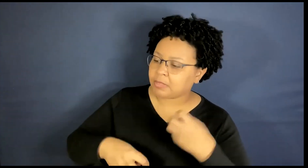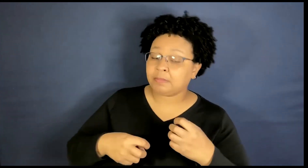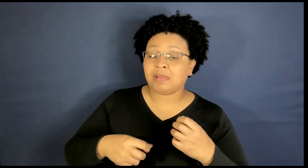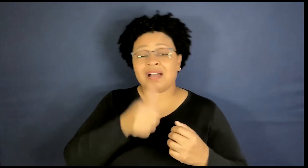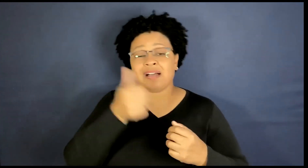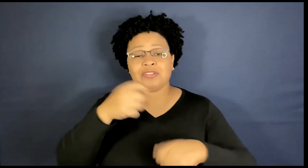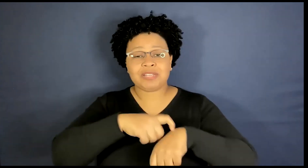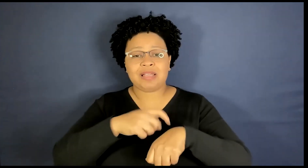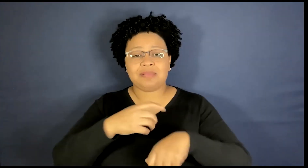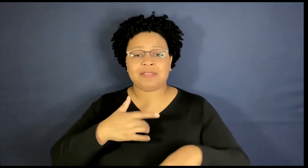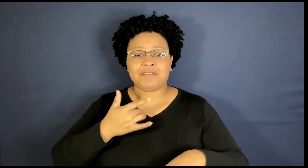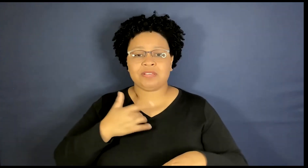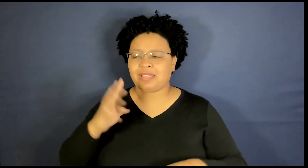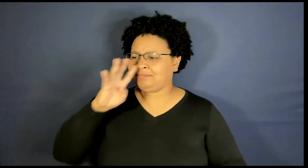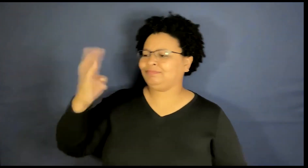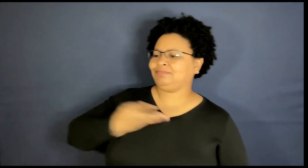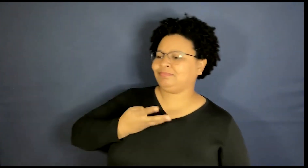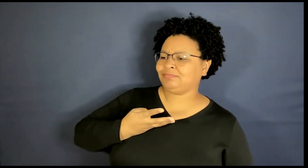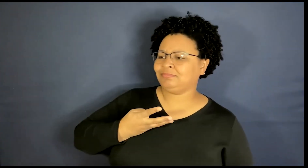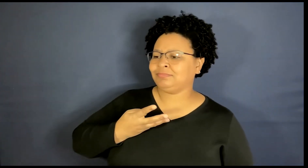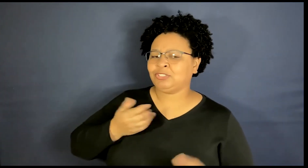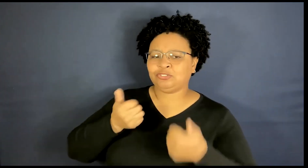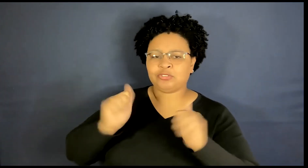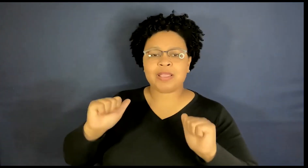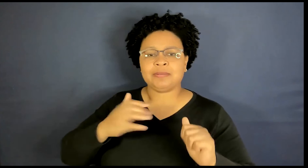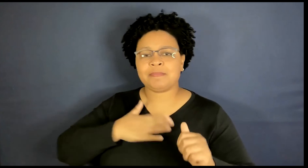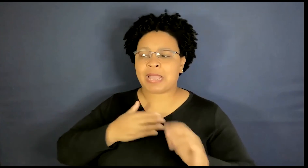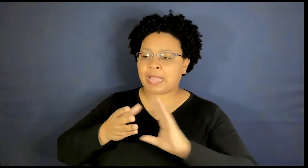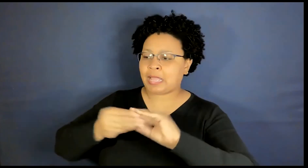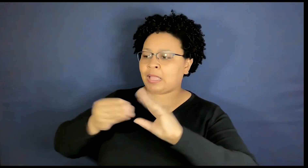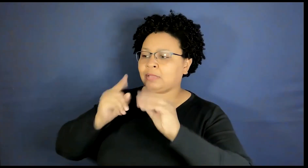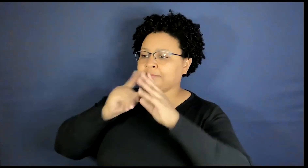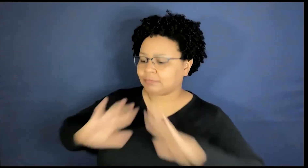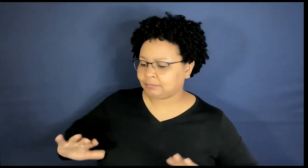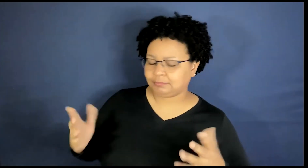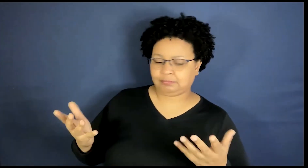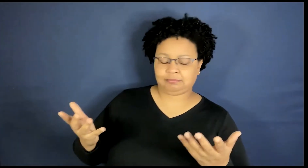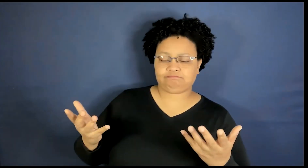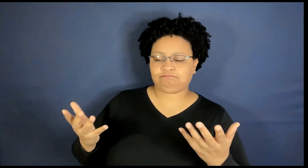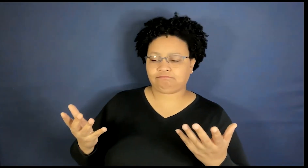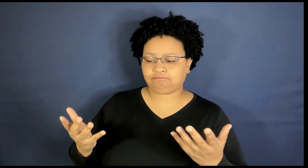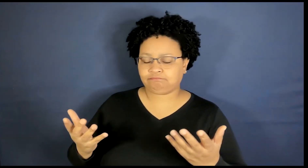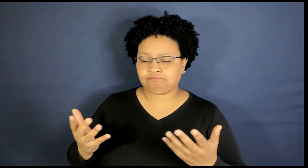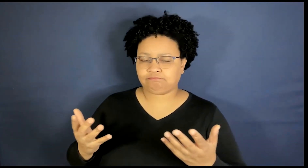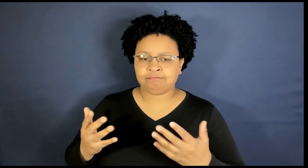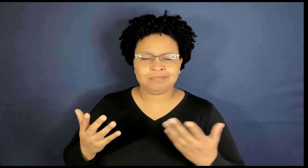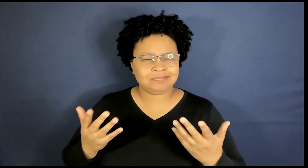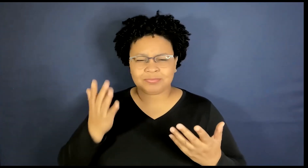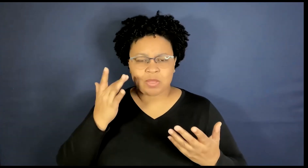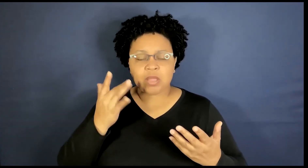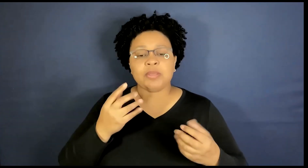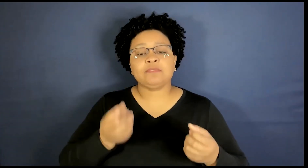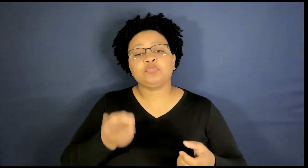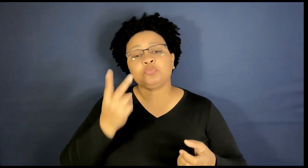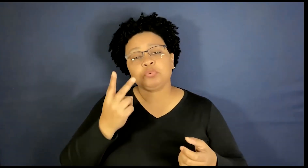being, silenced, right? And so this is a issue that we have, and the two do not support